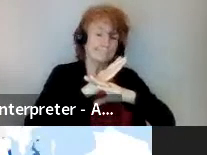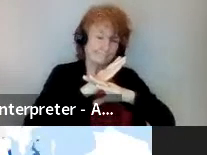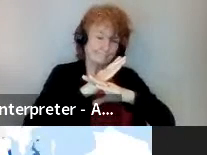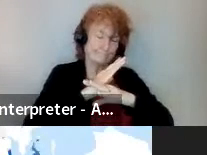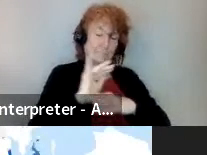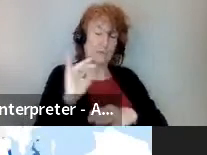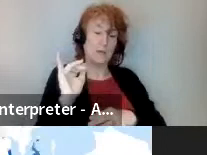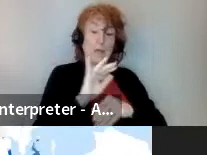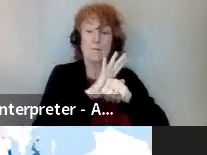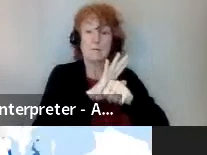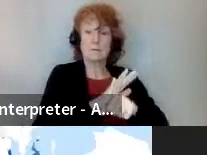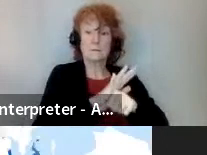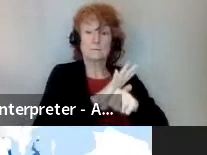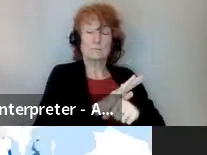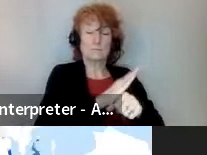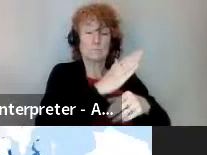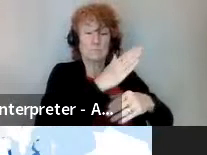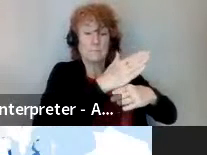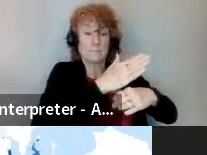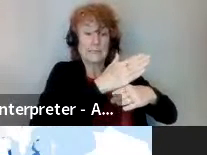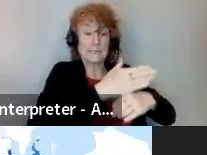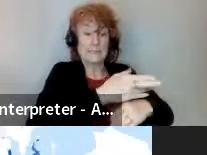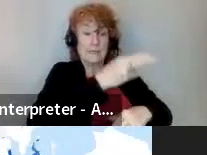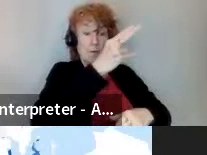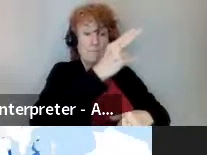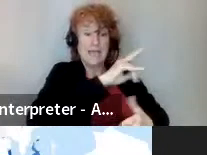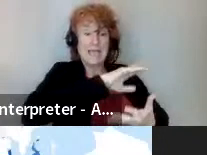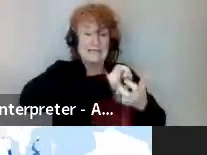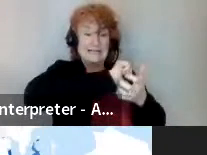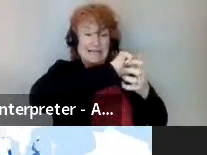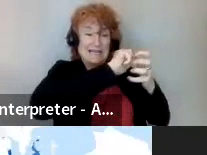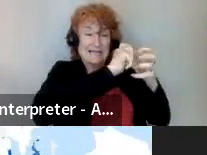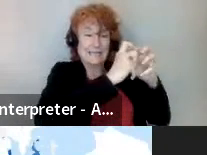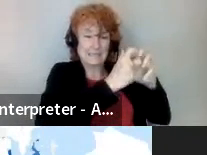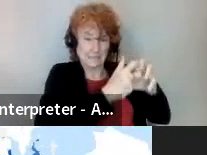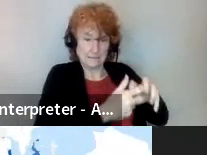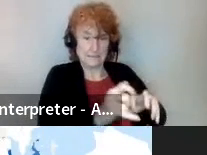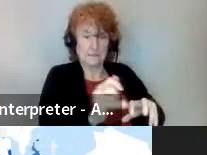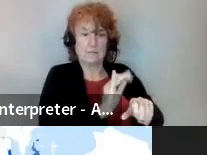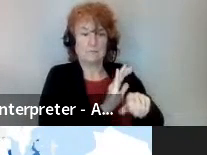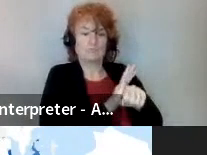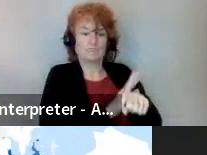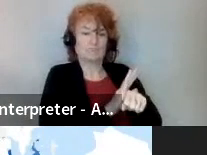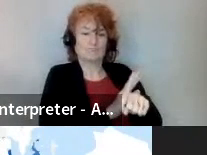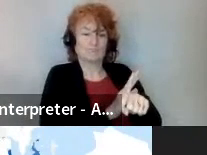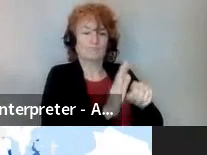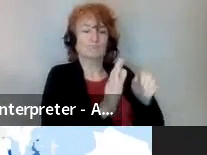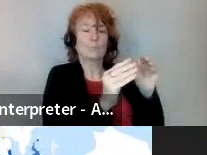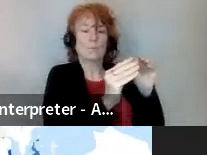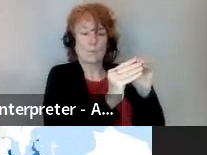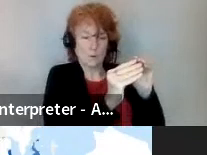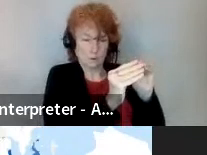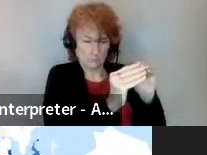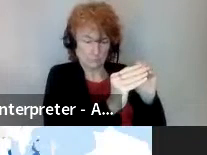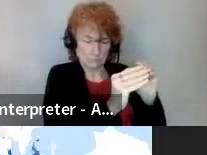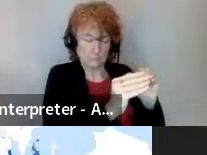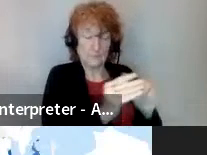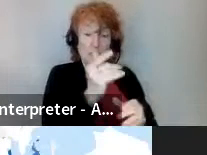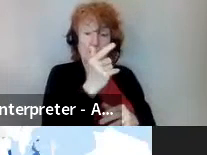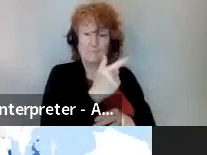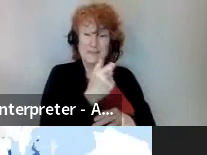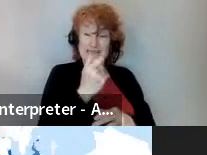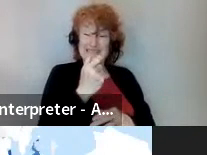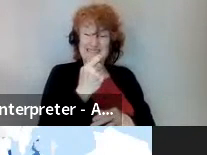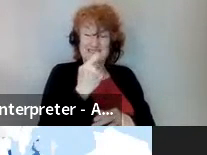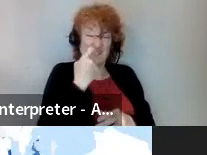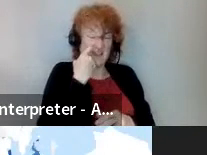medium and high-density parts of the city to produce more and more housing to meet New Yorkers' urgent demand for housing. But because these rules are relatively recent,